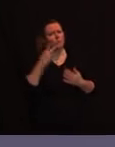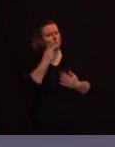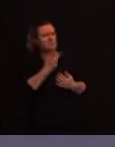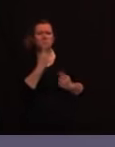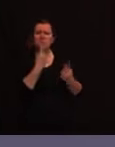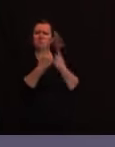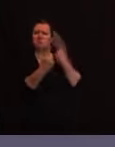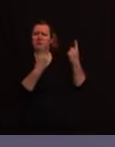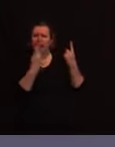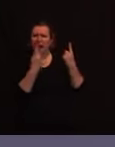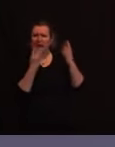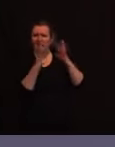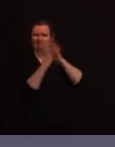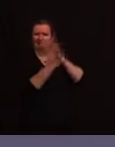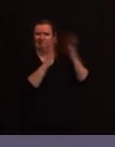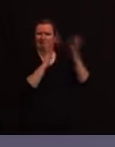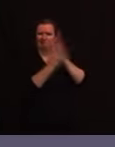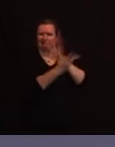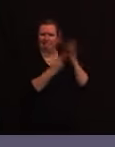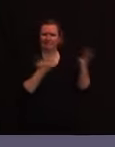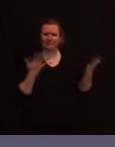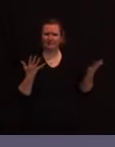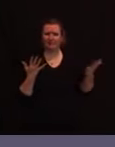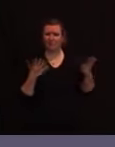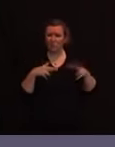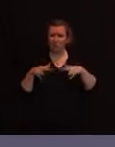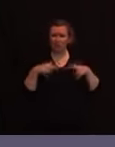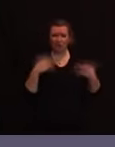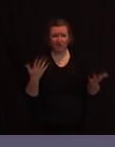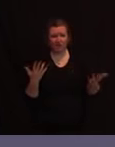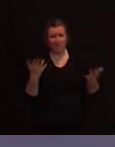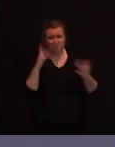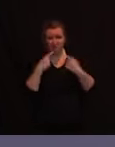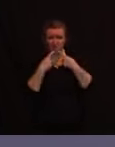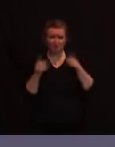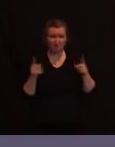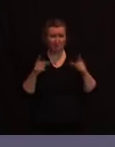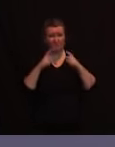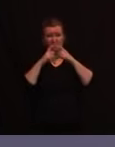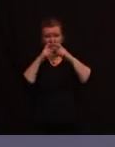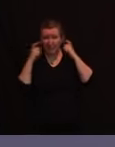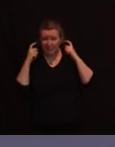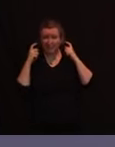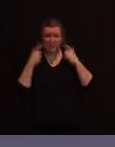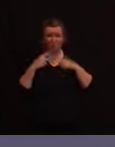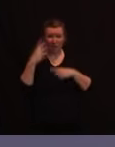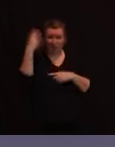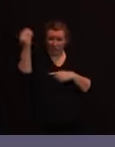there any guidance about wearing a mask while walking or jogging? And is there a